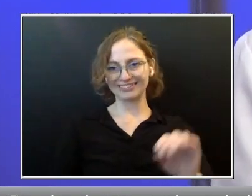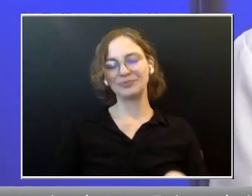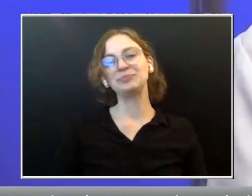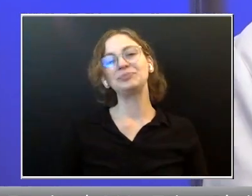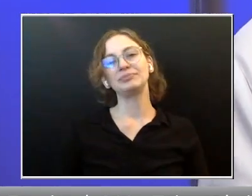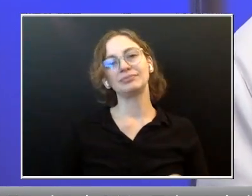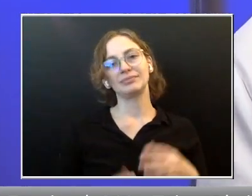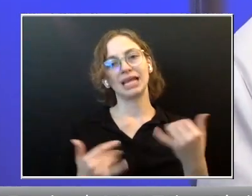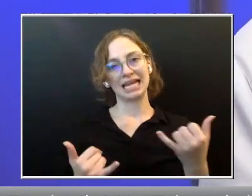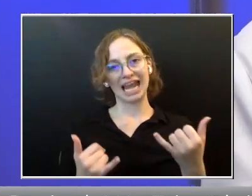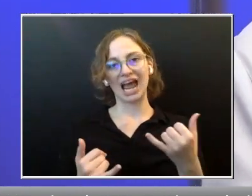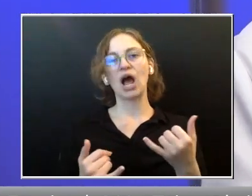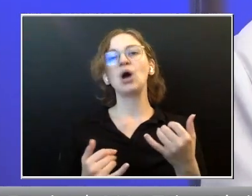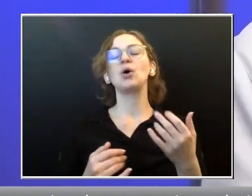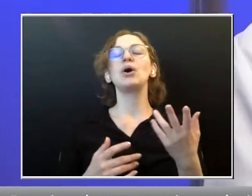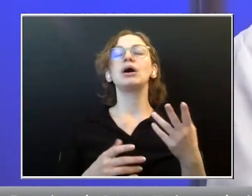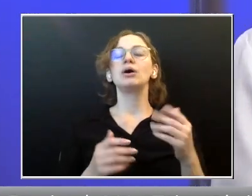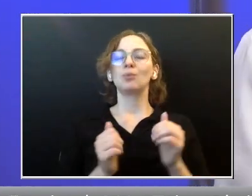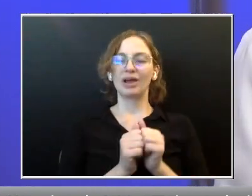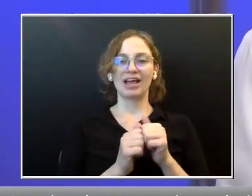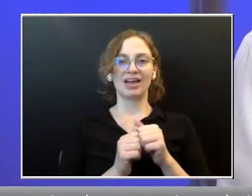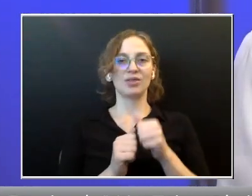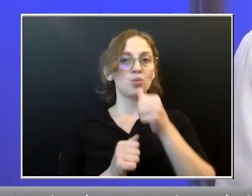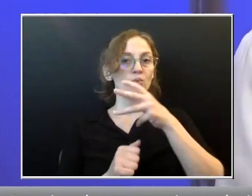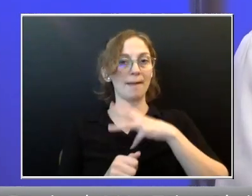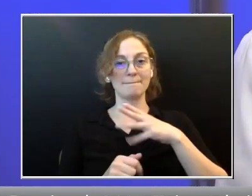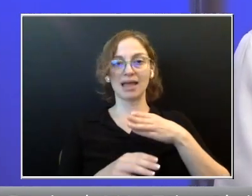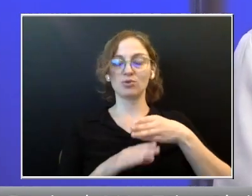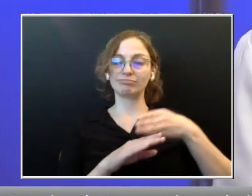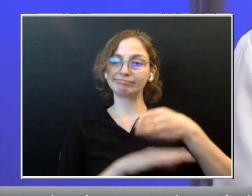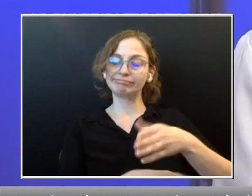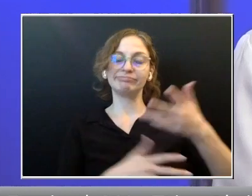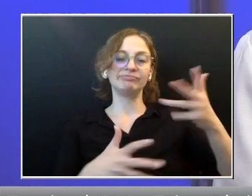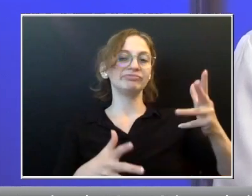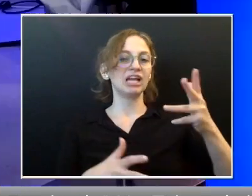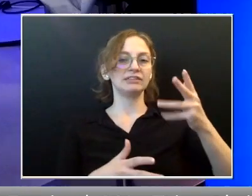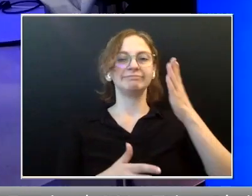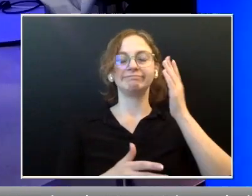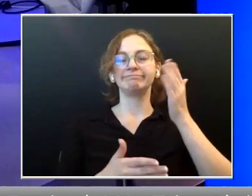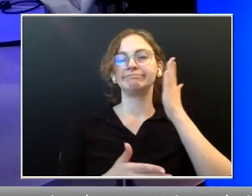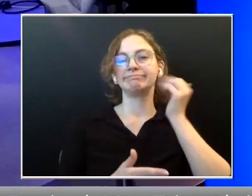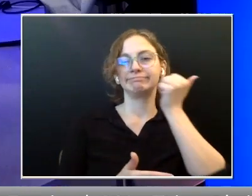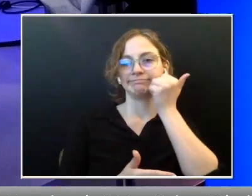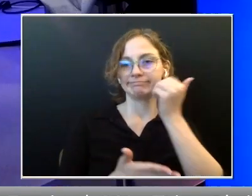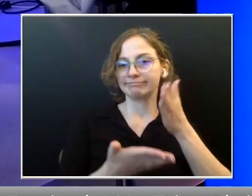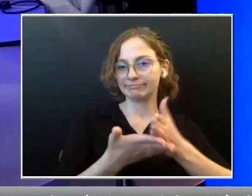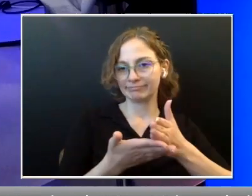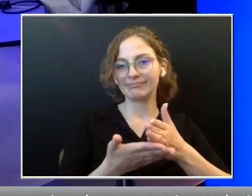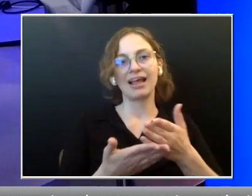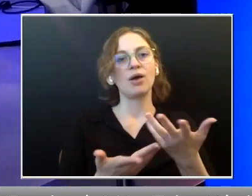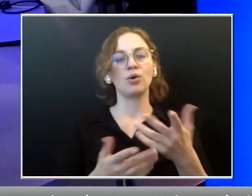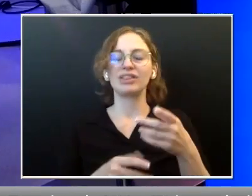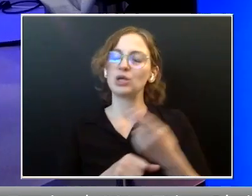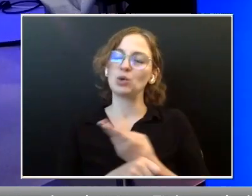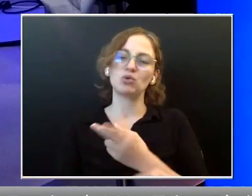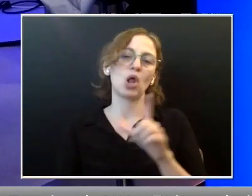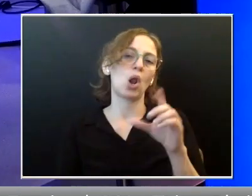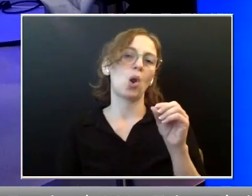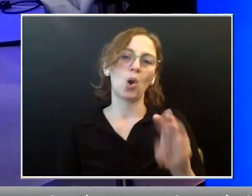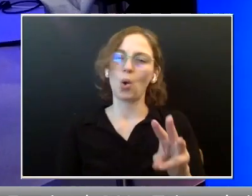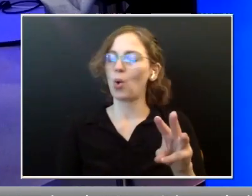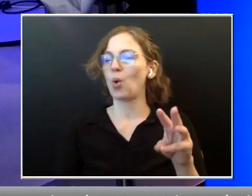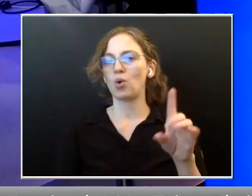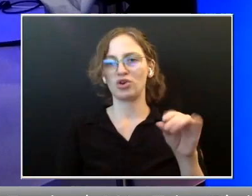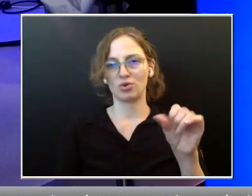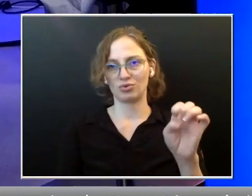women, low-dose tamoxifen that doesn't increase the risk of endometrial cancer. It's a balance. It's a constant balance. I want to get